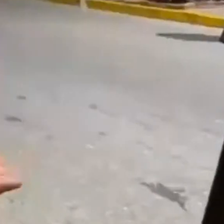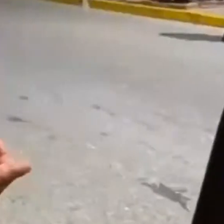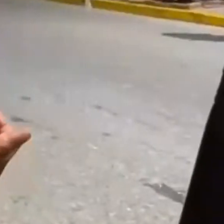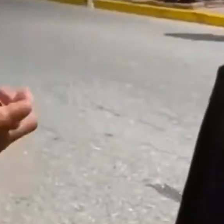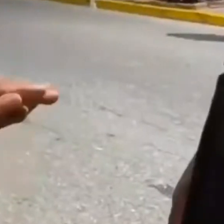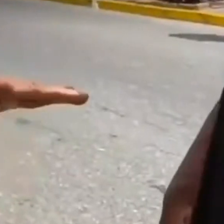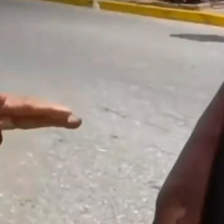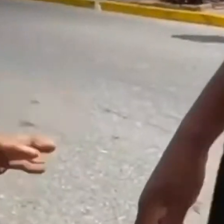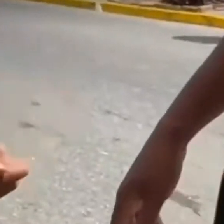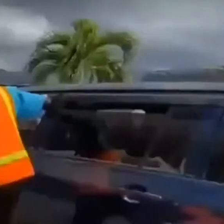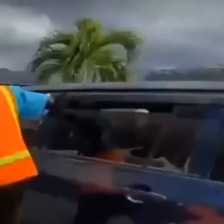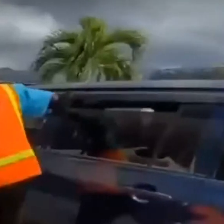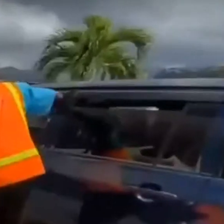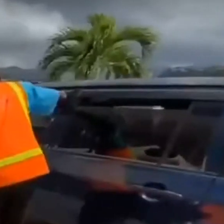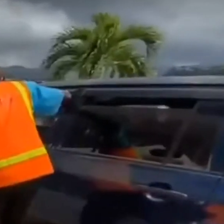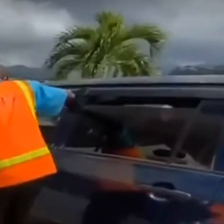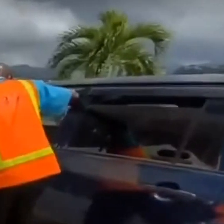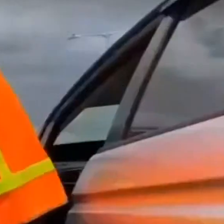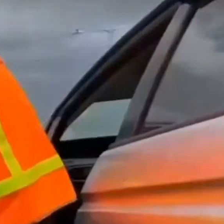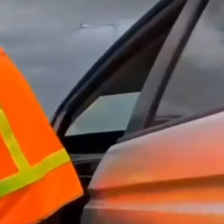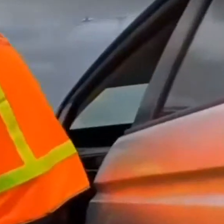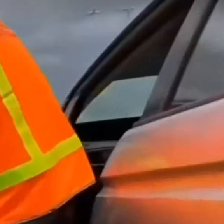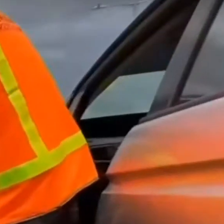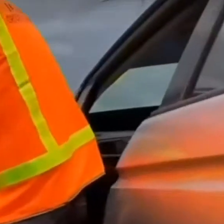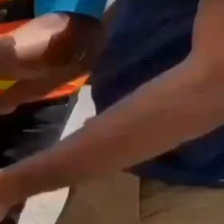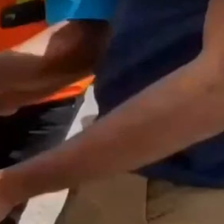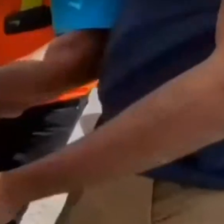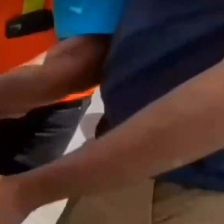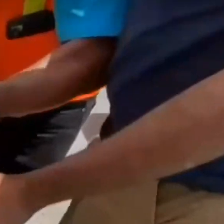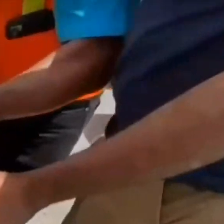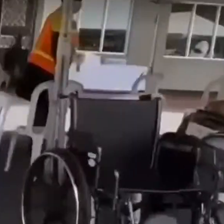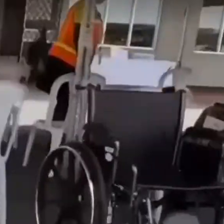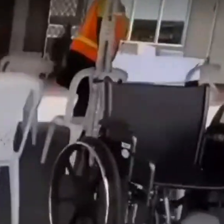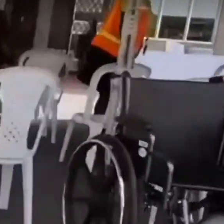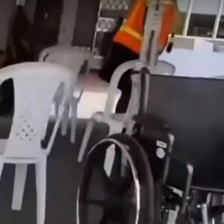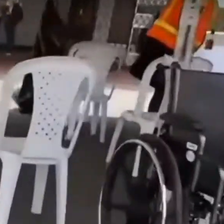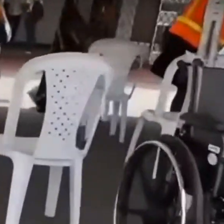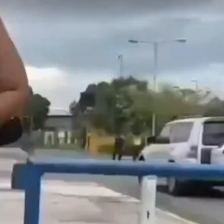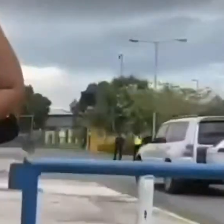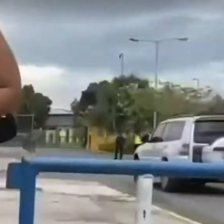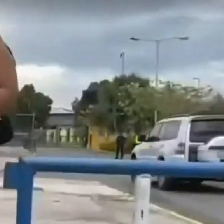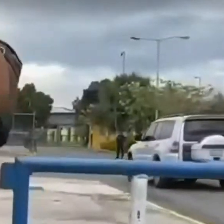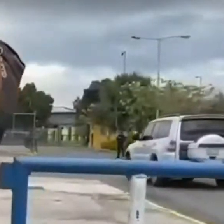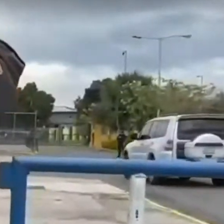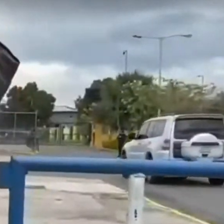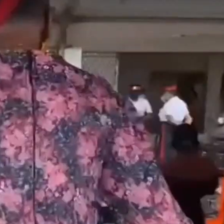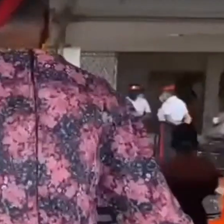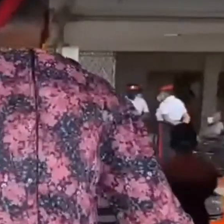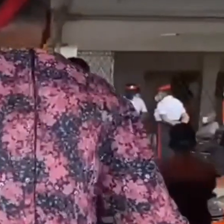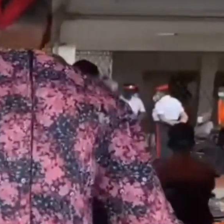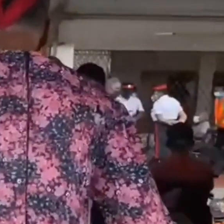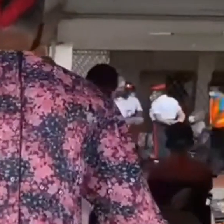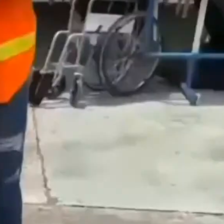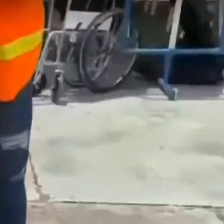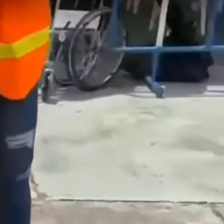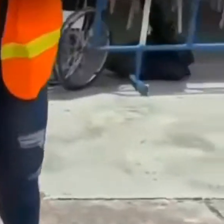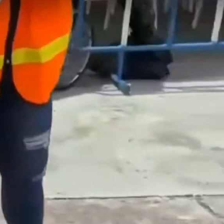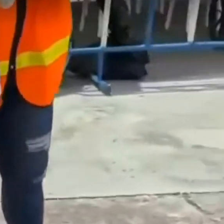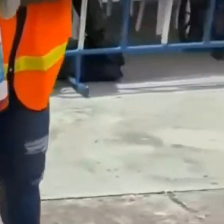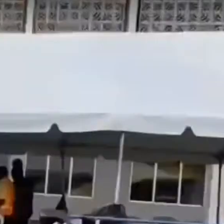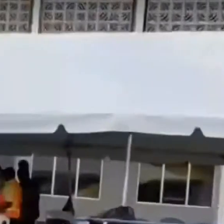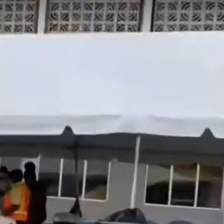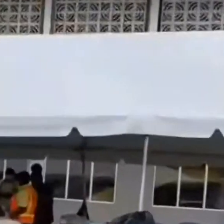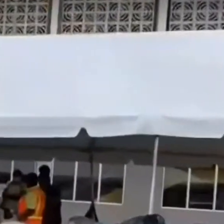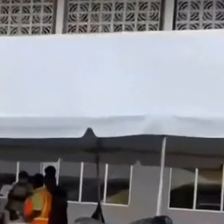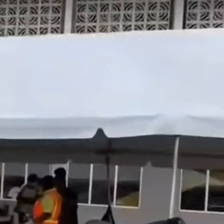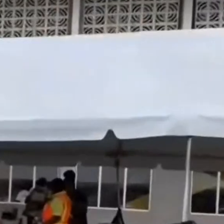Say this morning I woke up and I look in the mirror and every part of my body was in